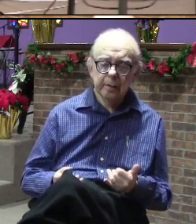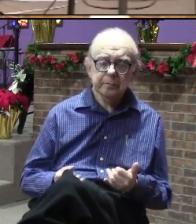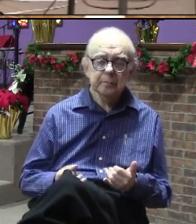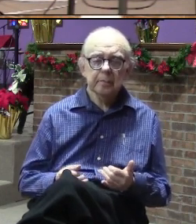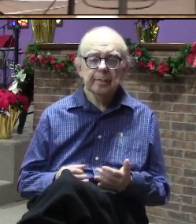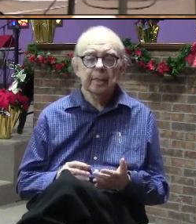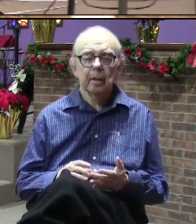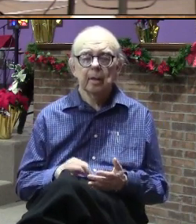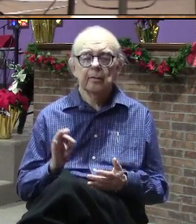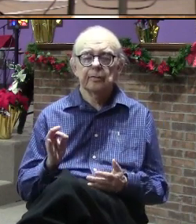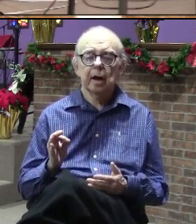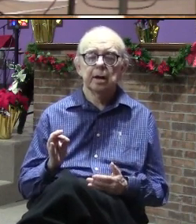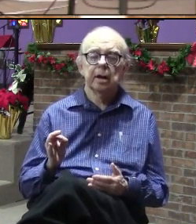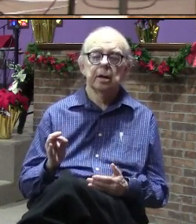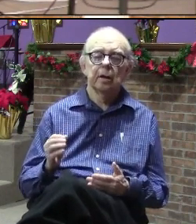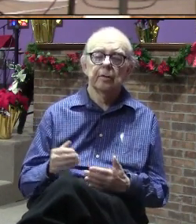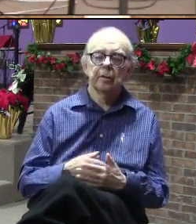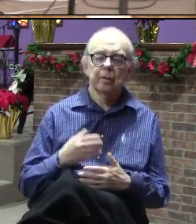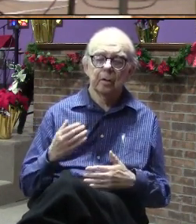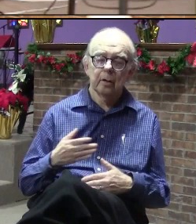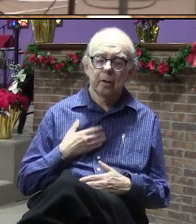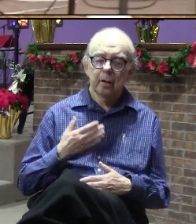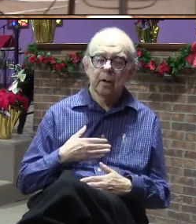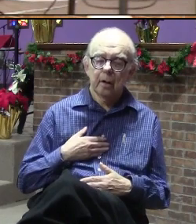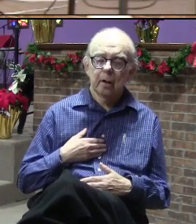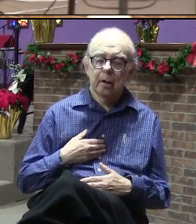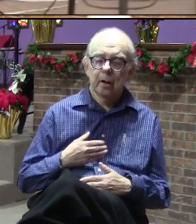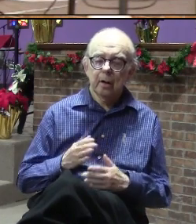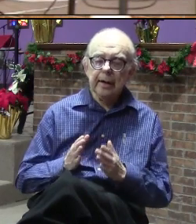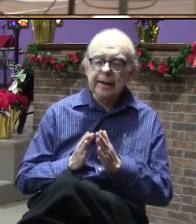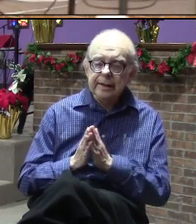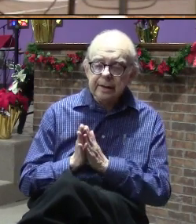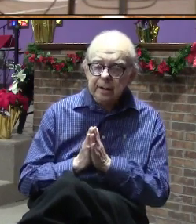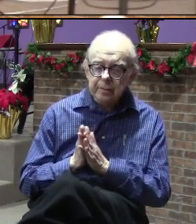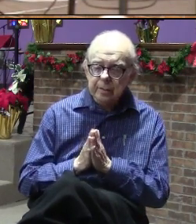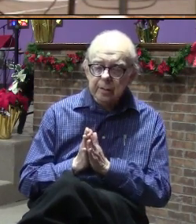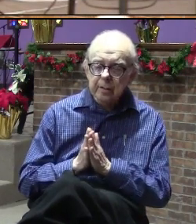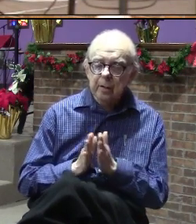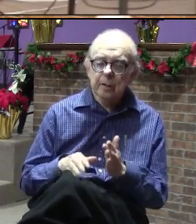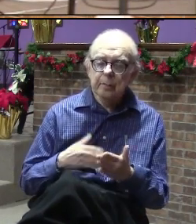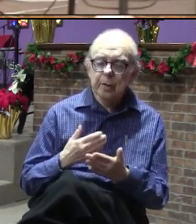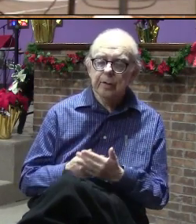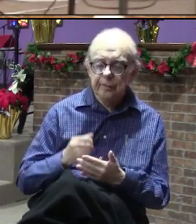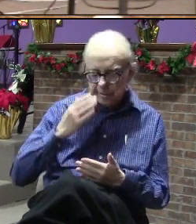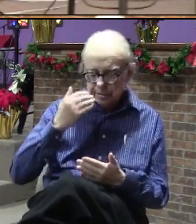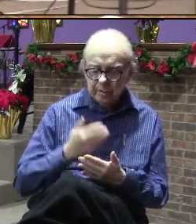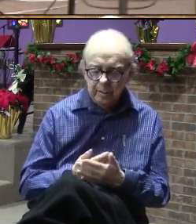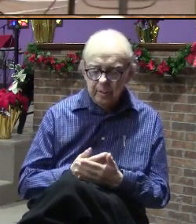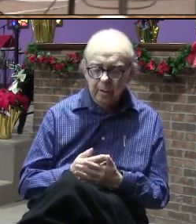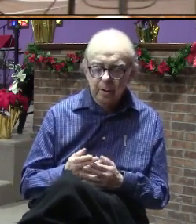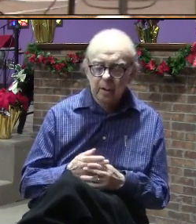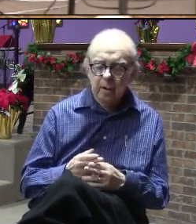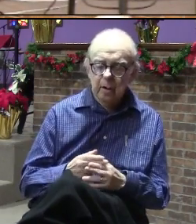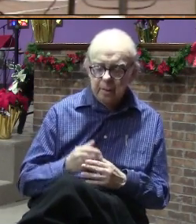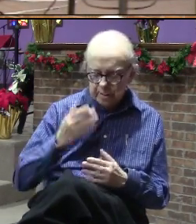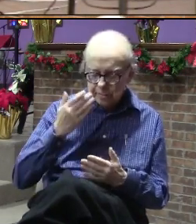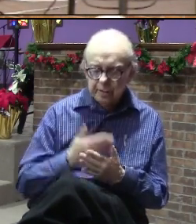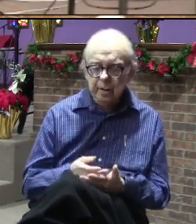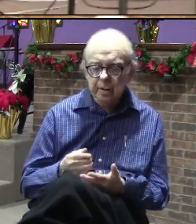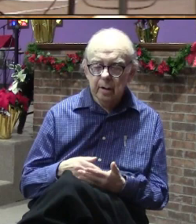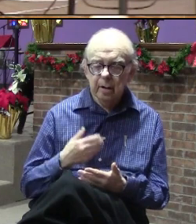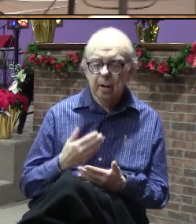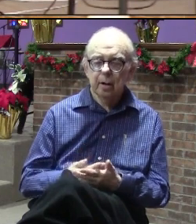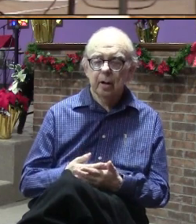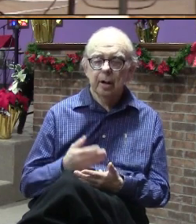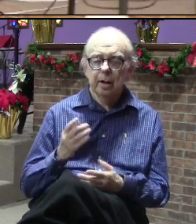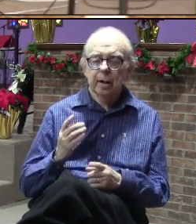joy in the anticipation of the birth of his son. Because as soon as his son's born, he